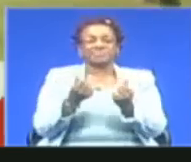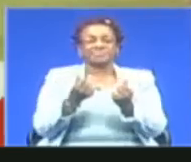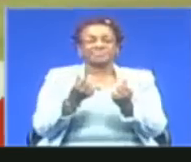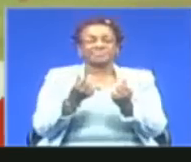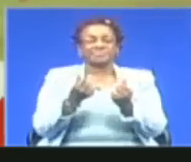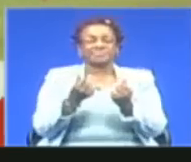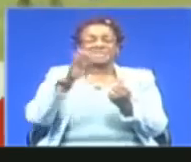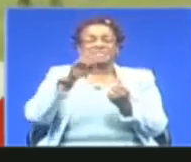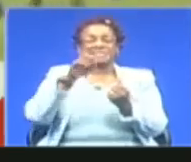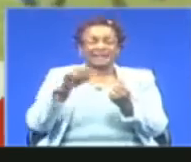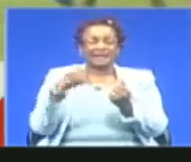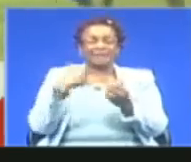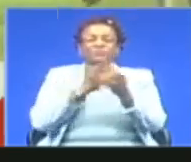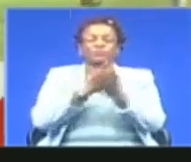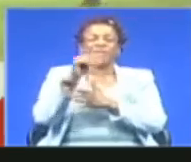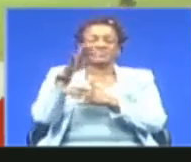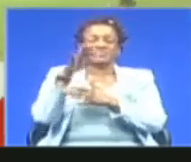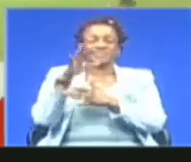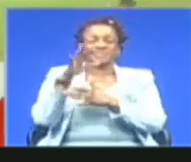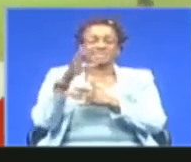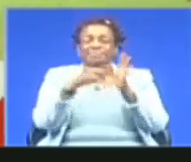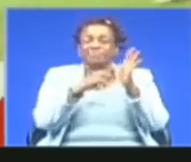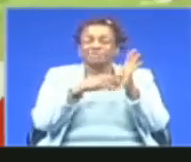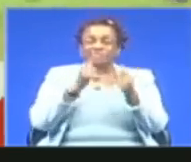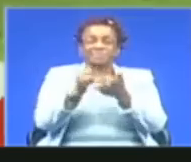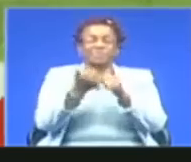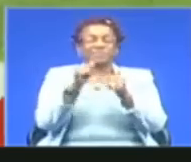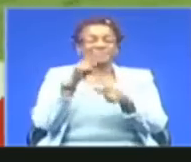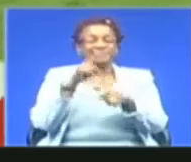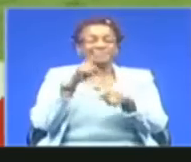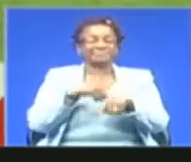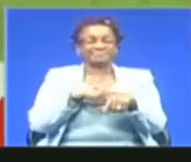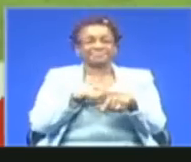Ezekiel Odera ensured Ingwe took home the 3 points from the spot in injury time.